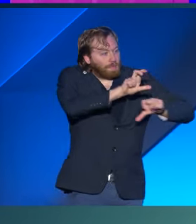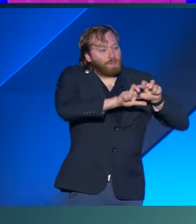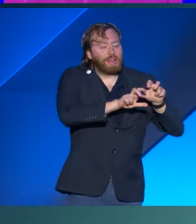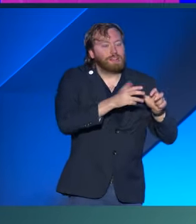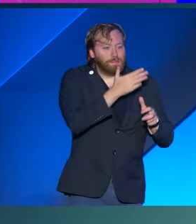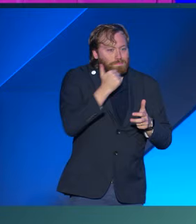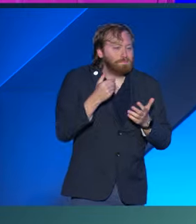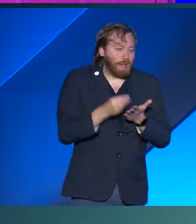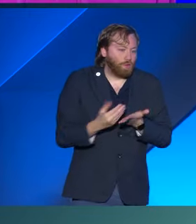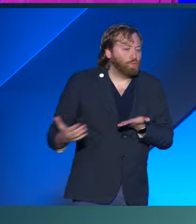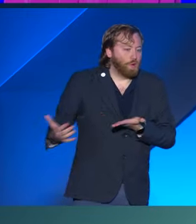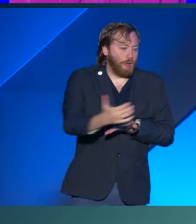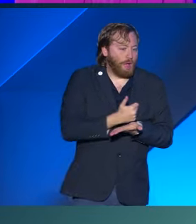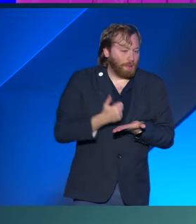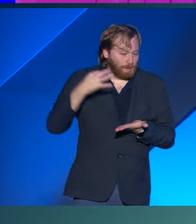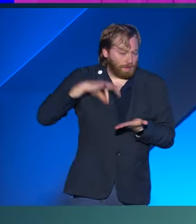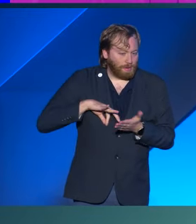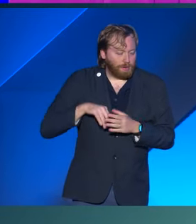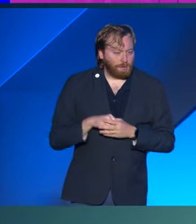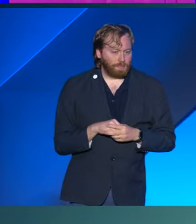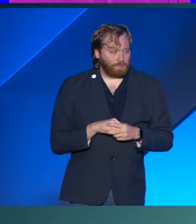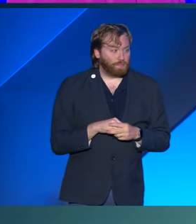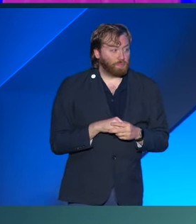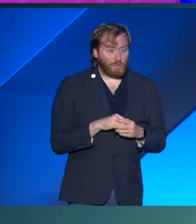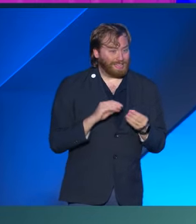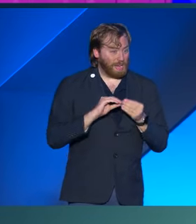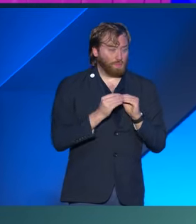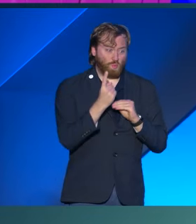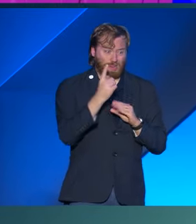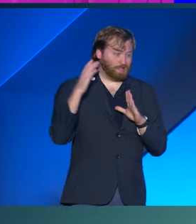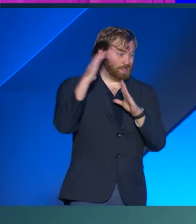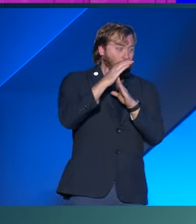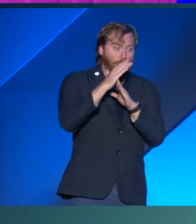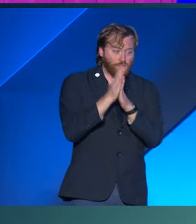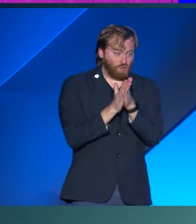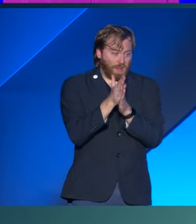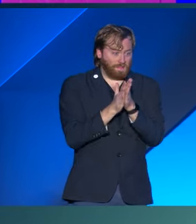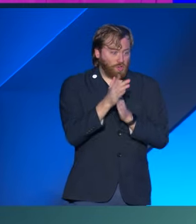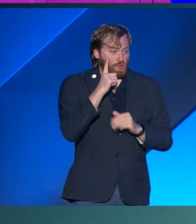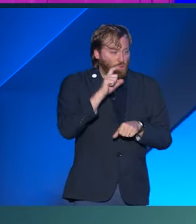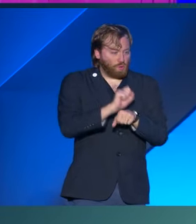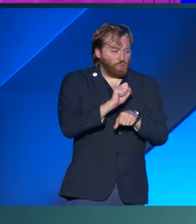And guess what some of the top drivers are for work well-being?